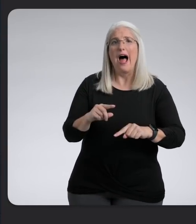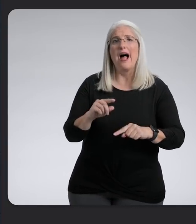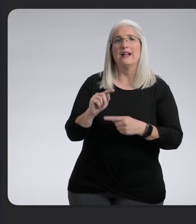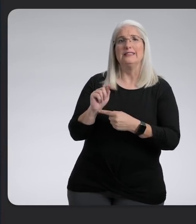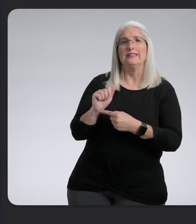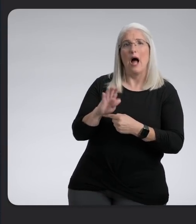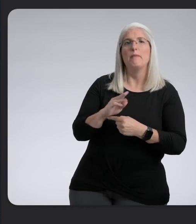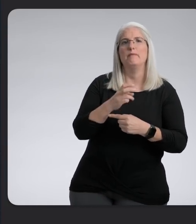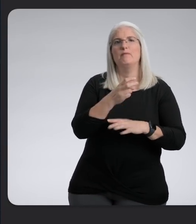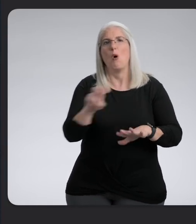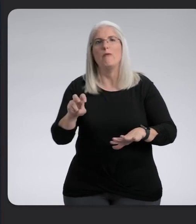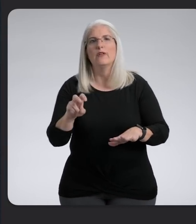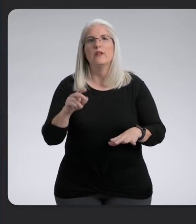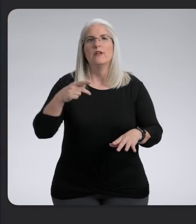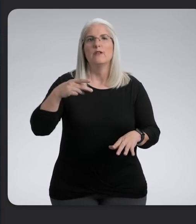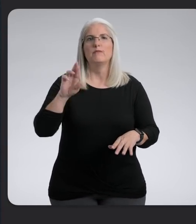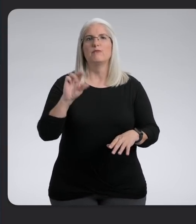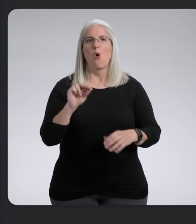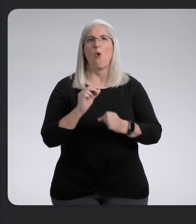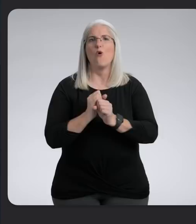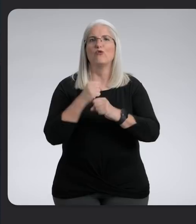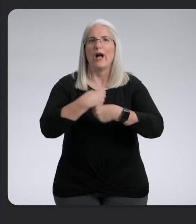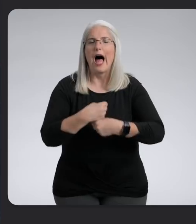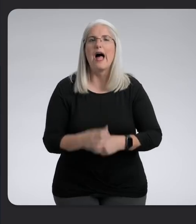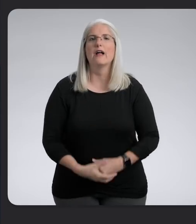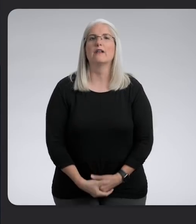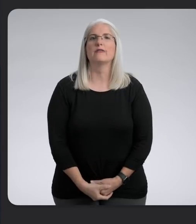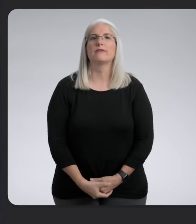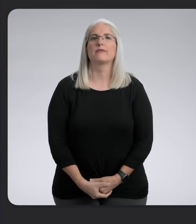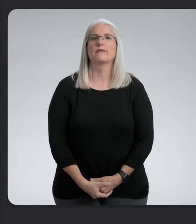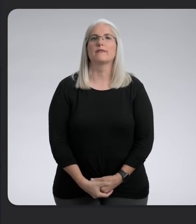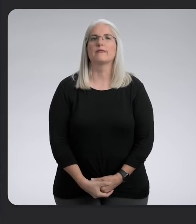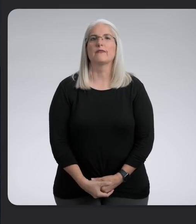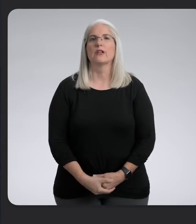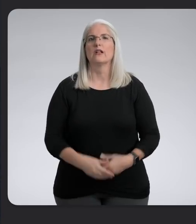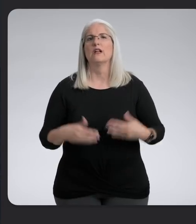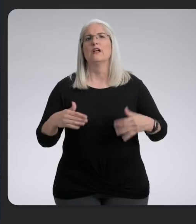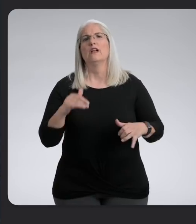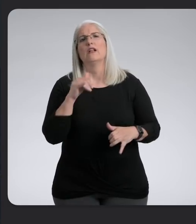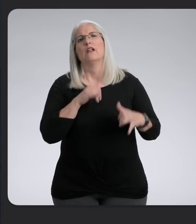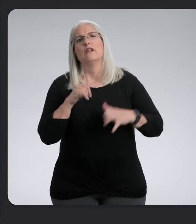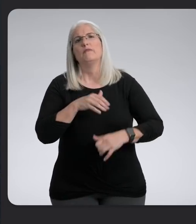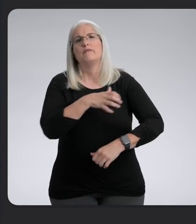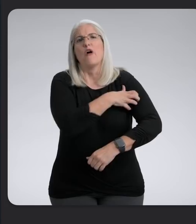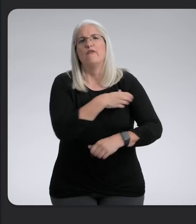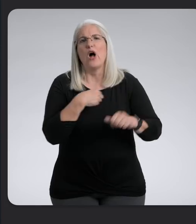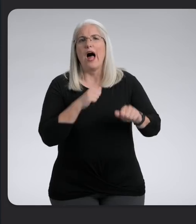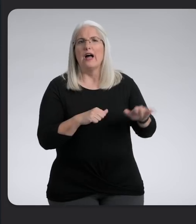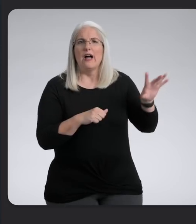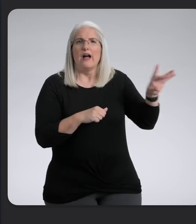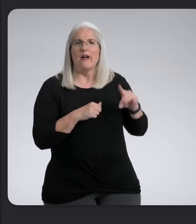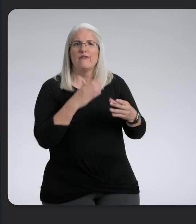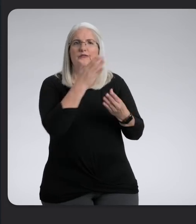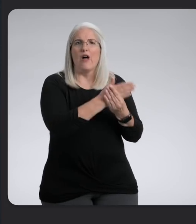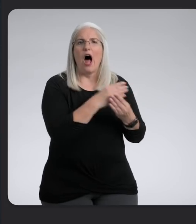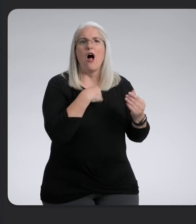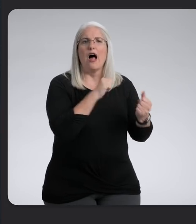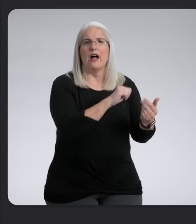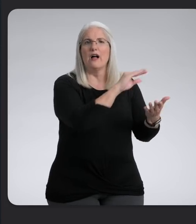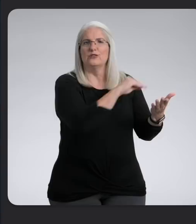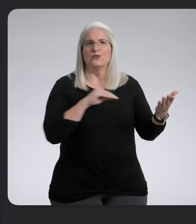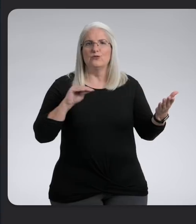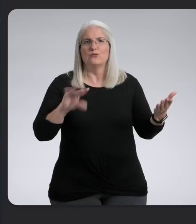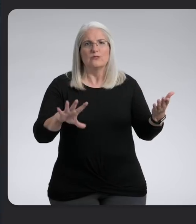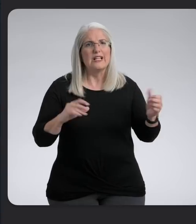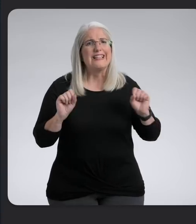really powerful. With Universal Control, I can even drag and drop files between my devices. I'm just gonna take this